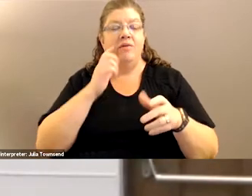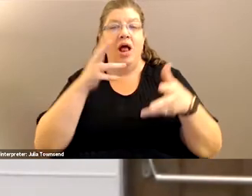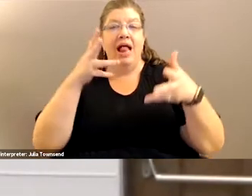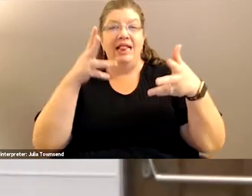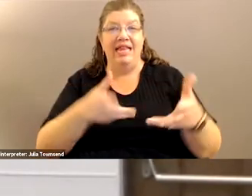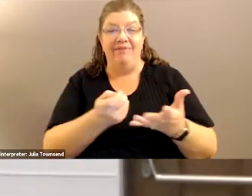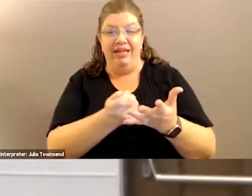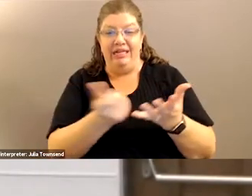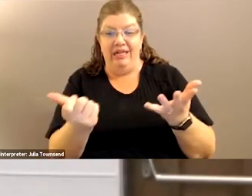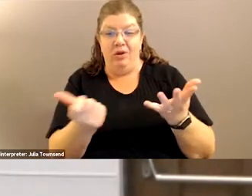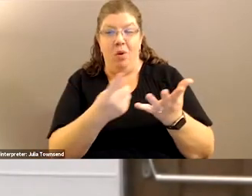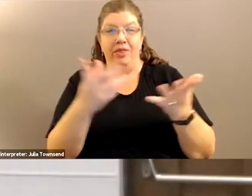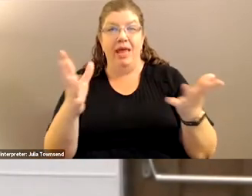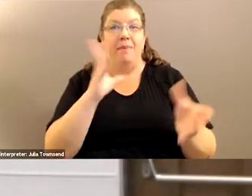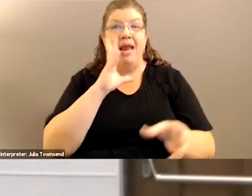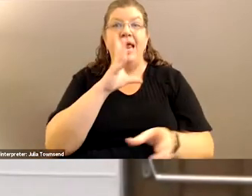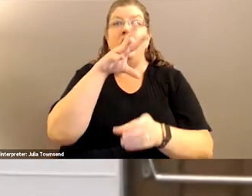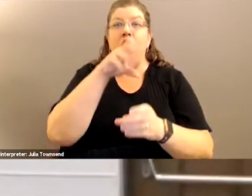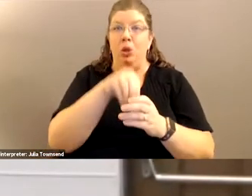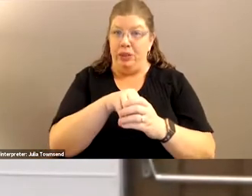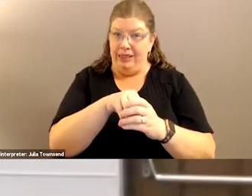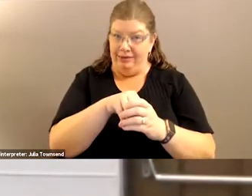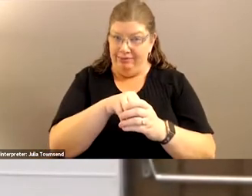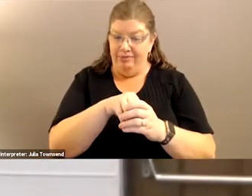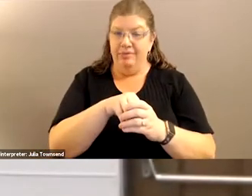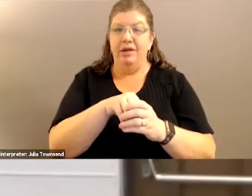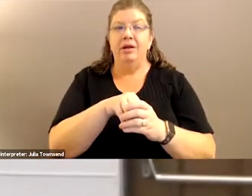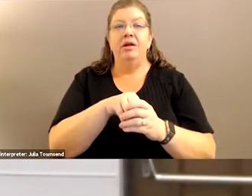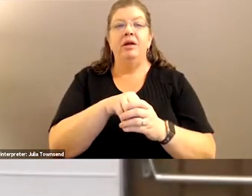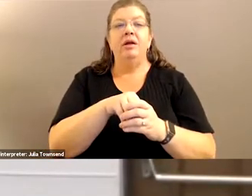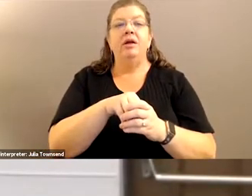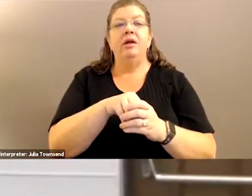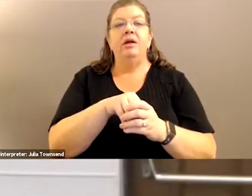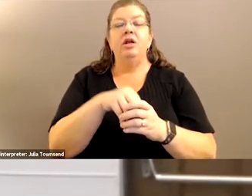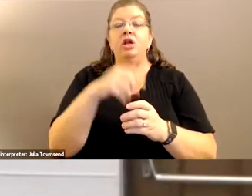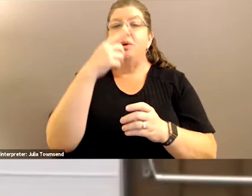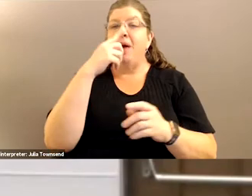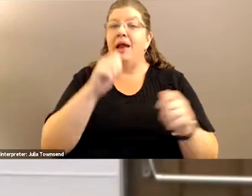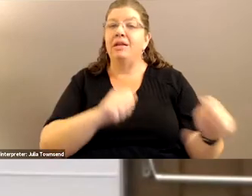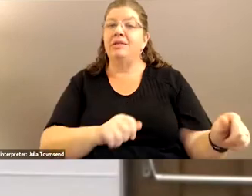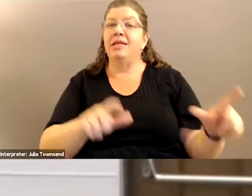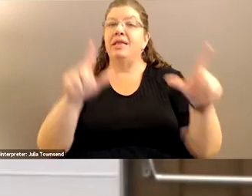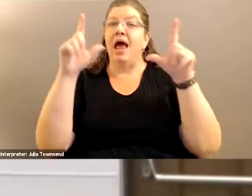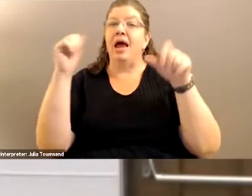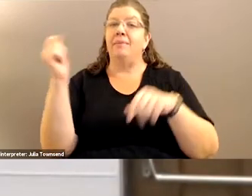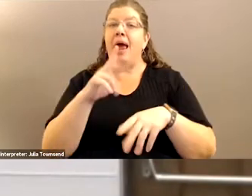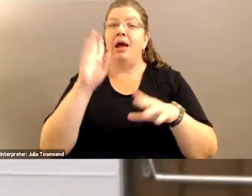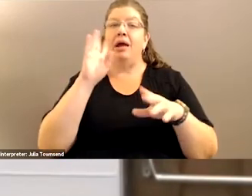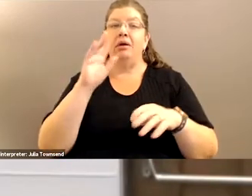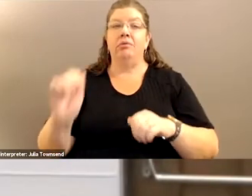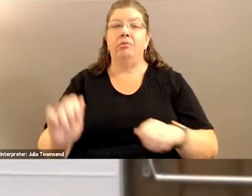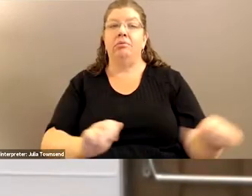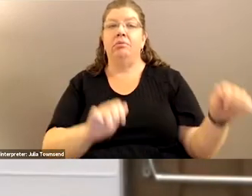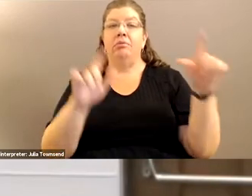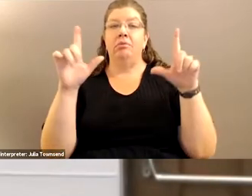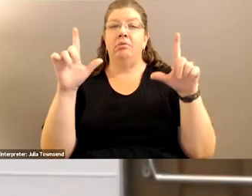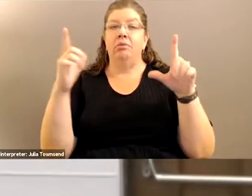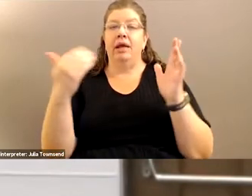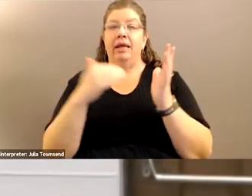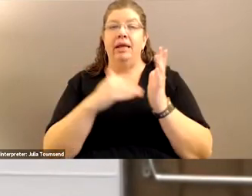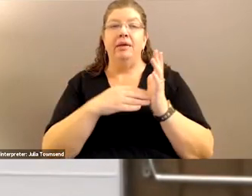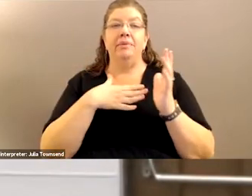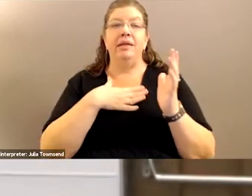um but it has been included and so mr rouse if you would uh bring the slide deck back up and